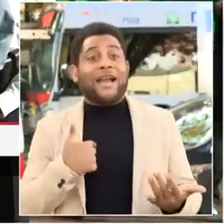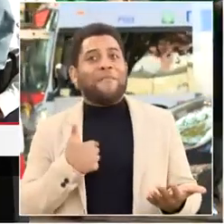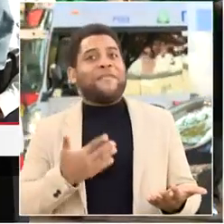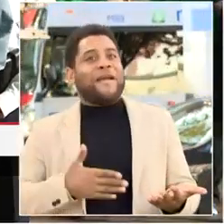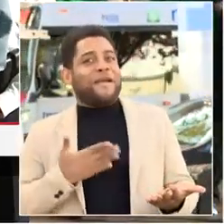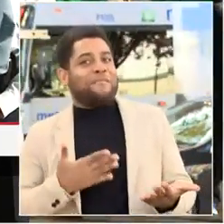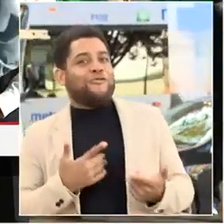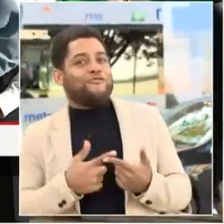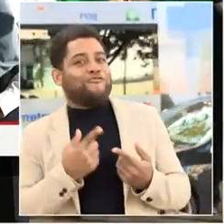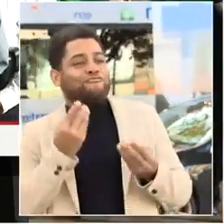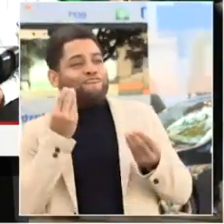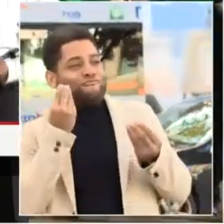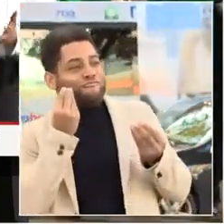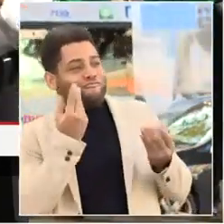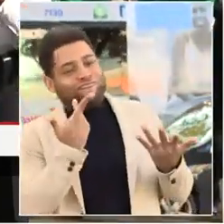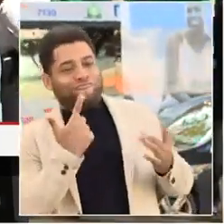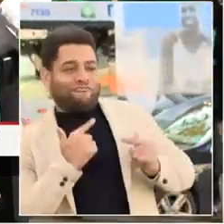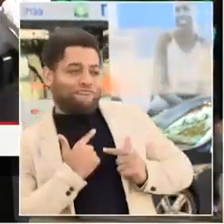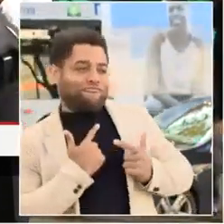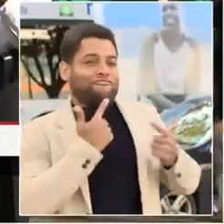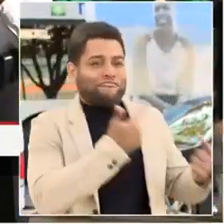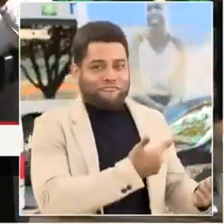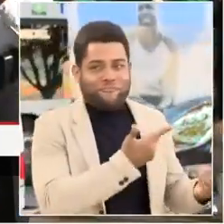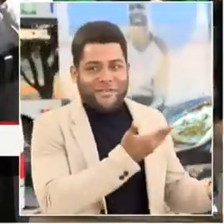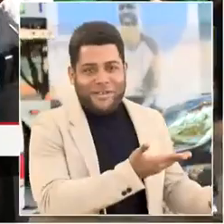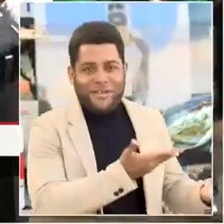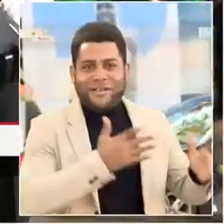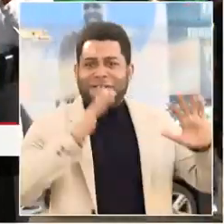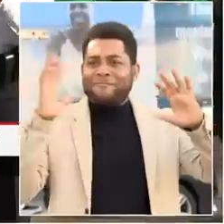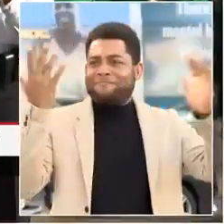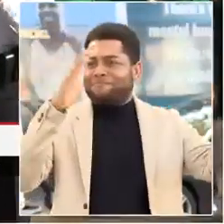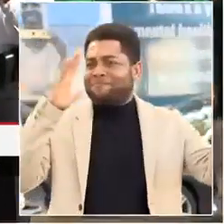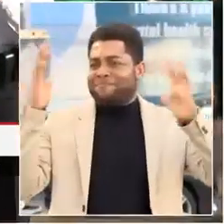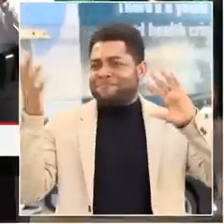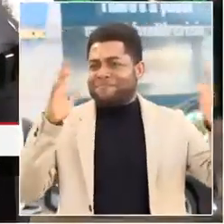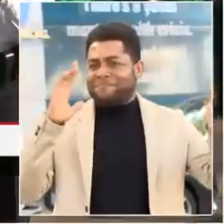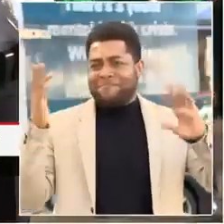of the District of Columbia, Muriel Bowser. Thank you, Mr. Emmett. Thank you. Thank you.